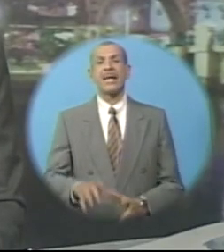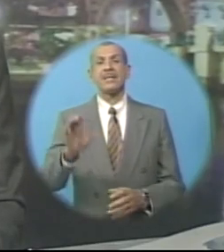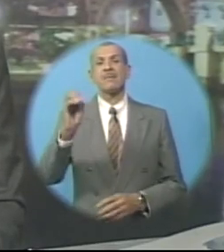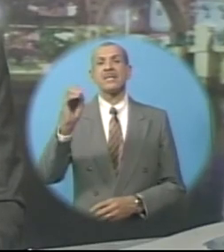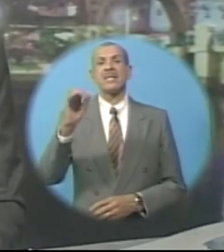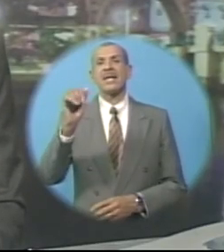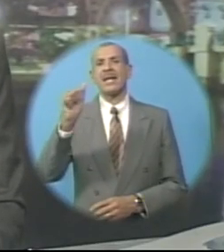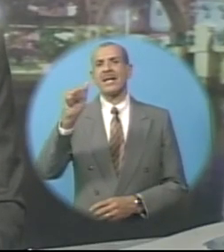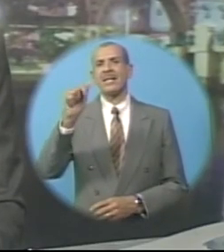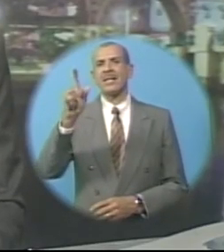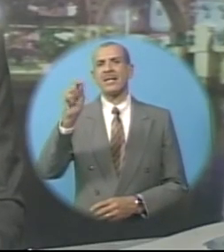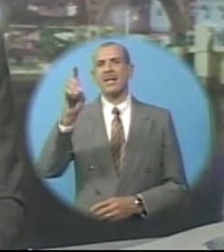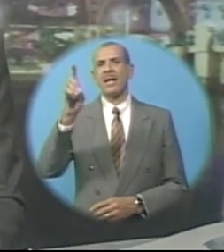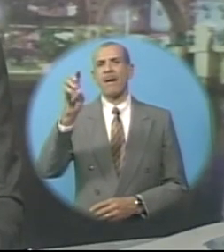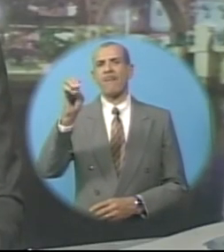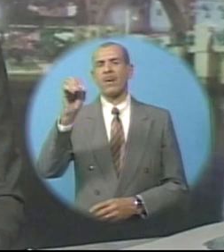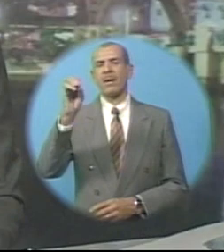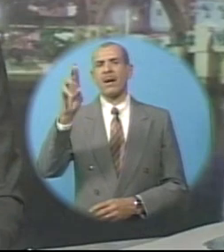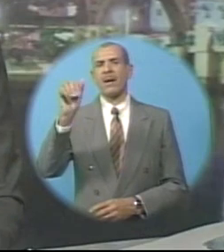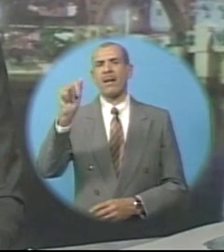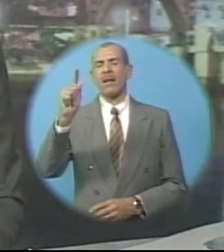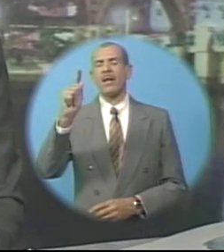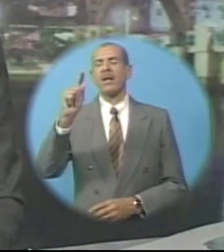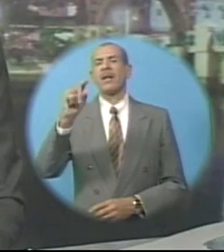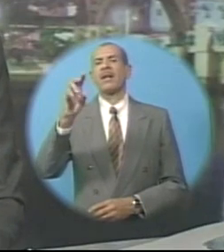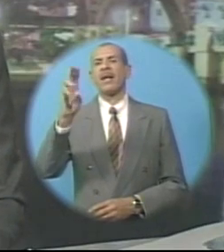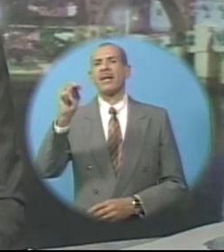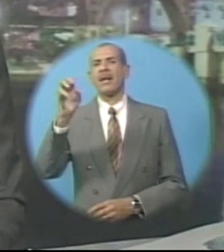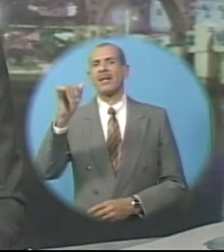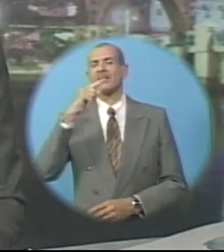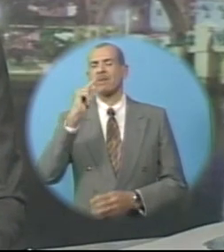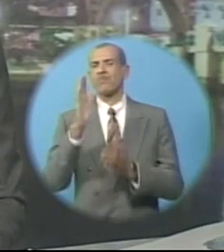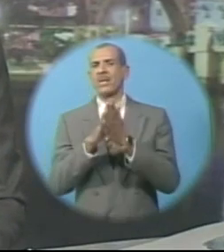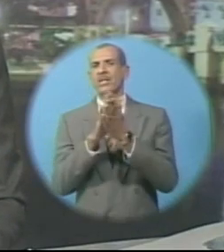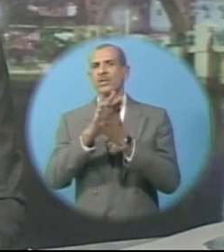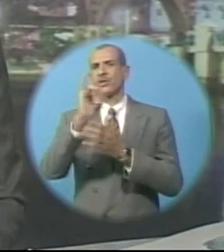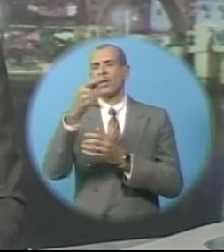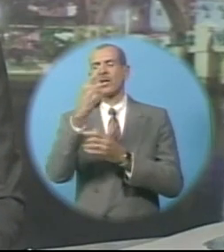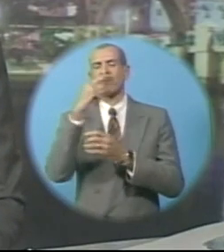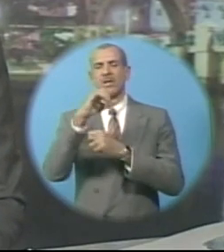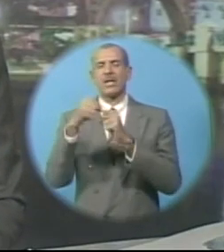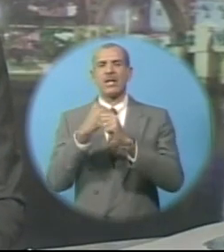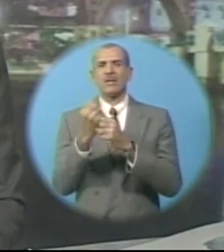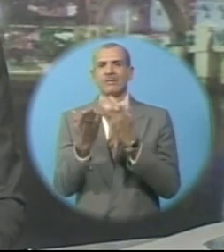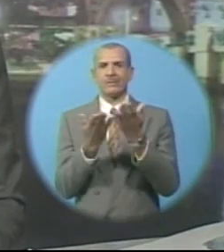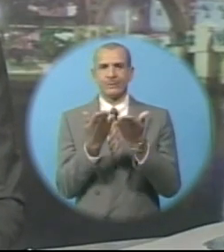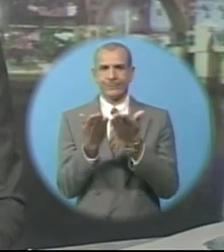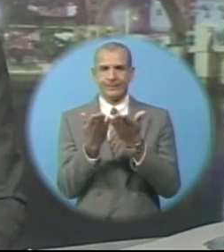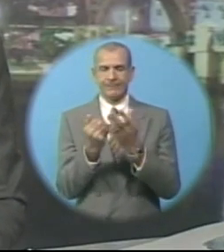CBC's Admiral Nelson praised Jordan Supermarket for its contribution to Barbados over the years.